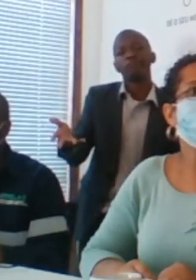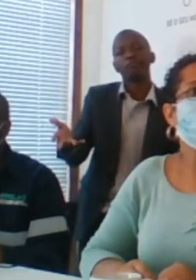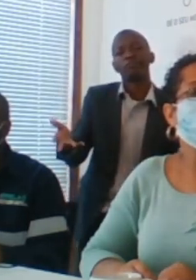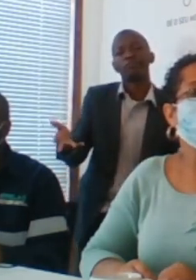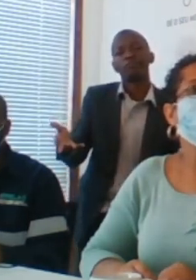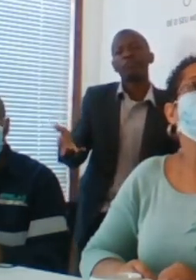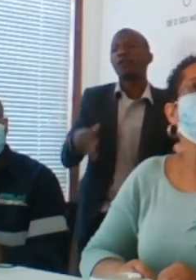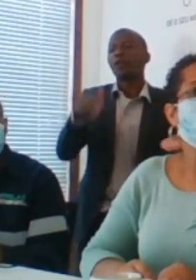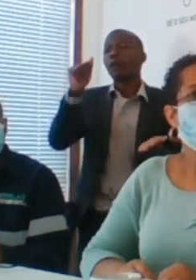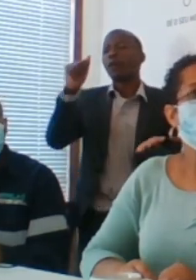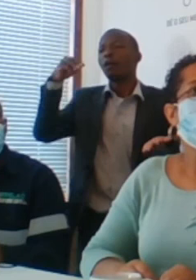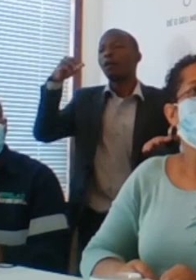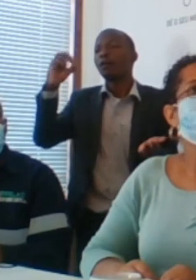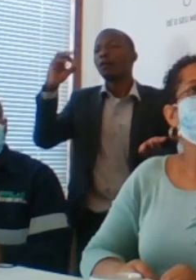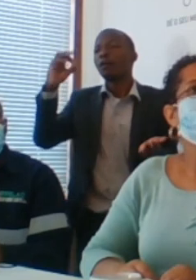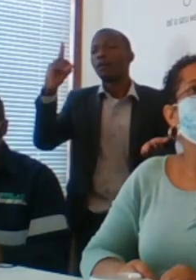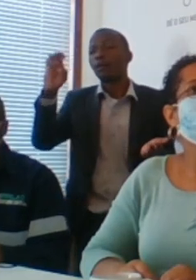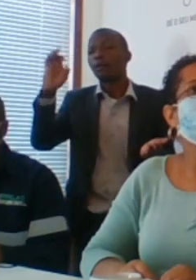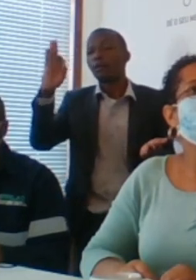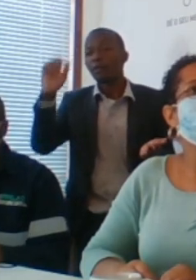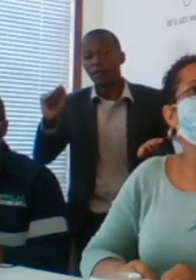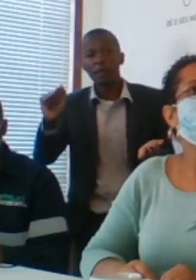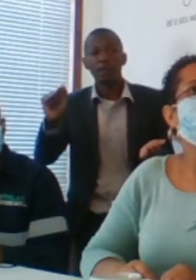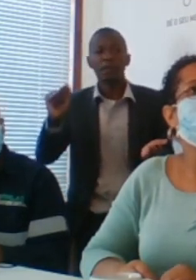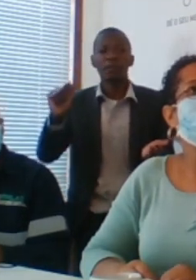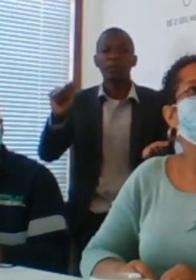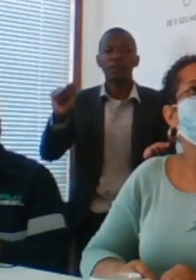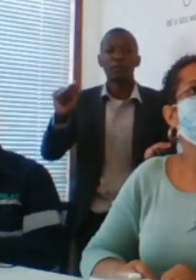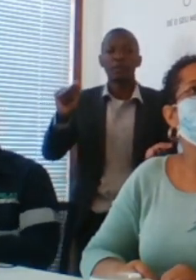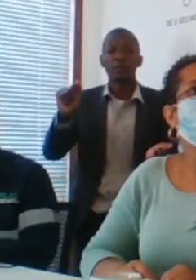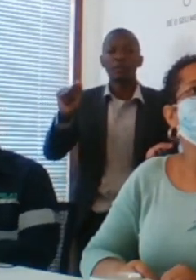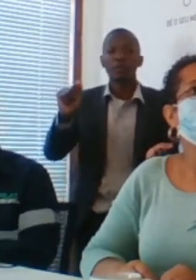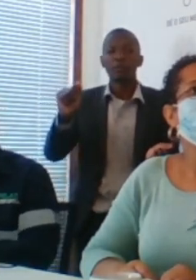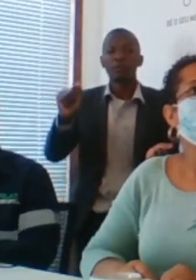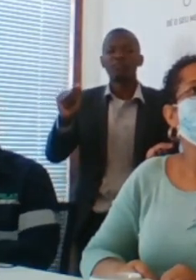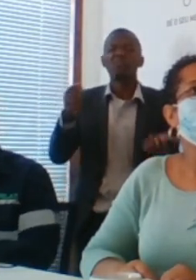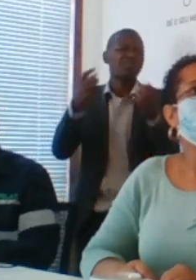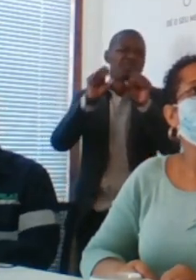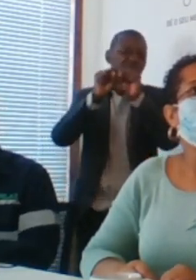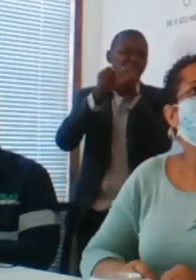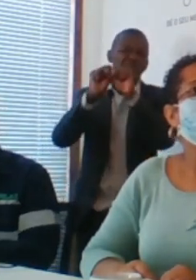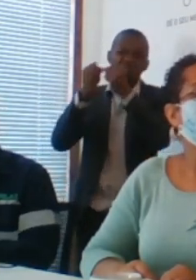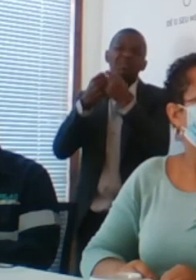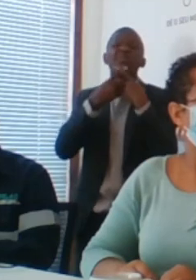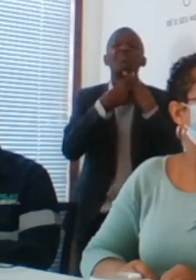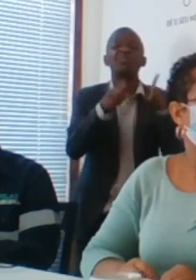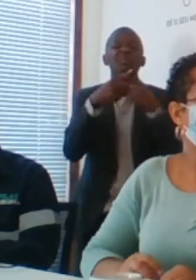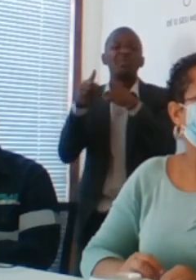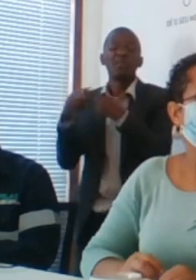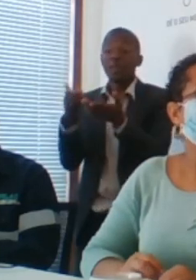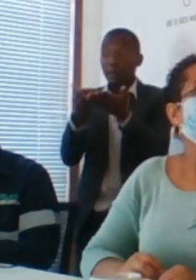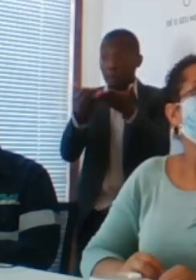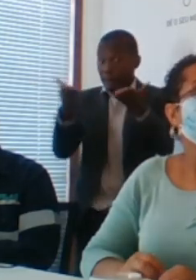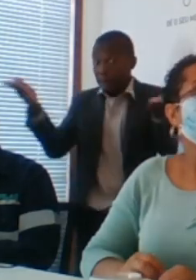we have AMUDEFA, and there are so many organizations that are working